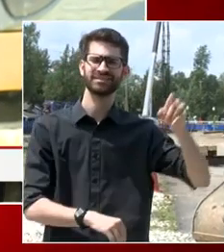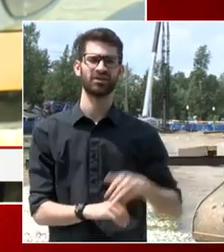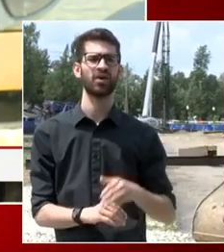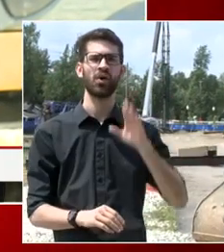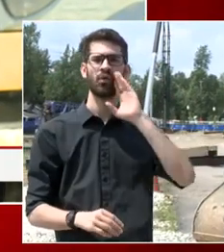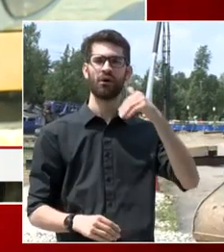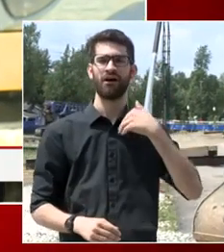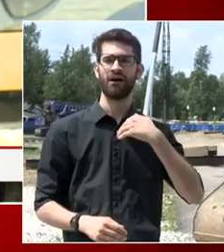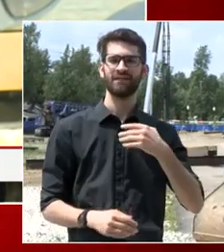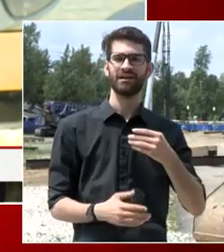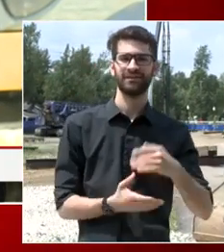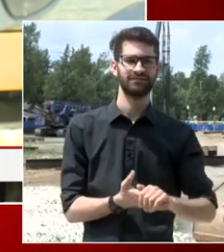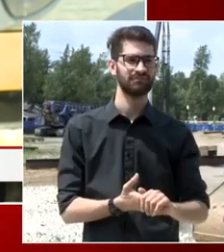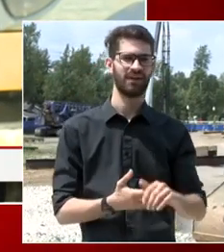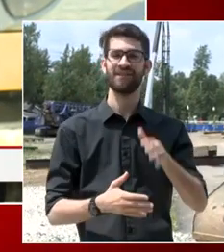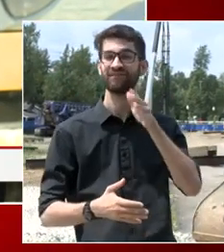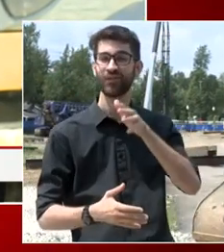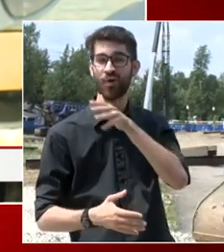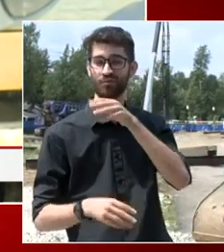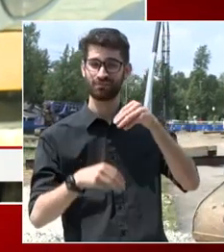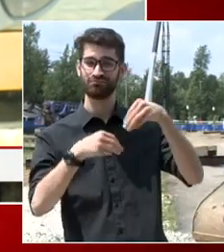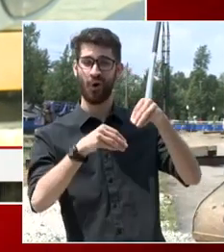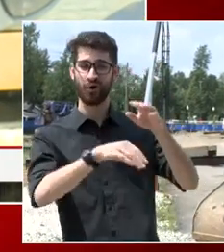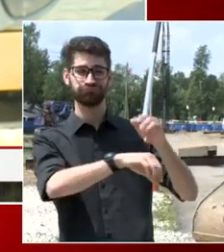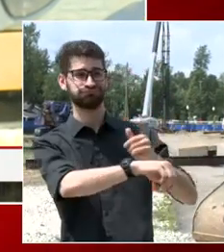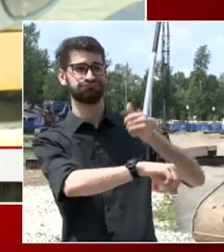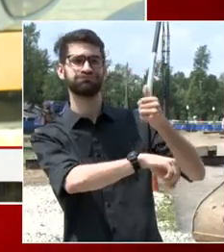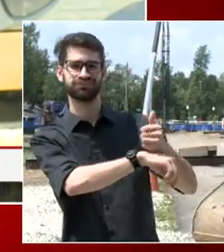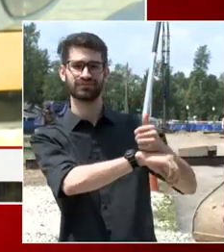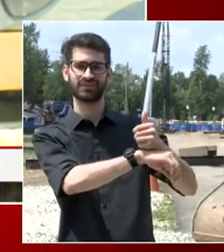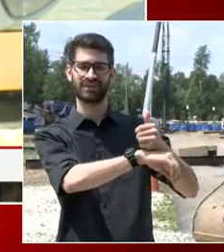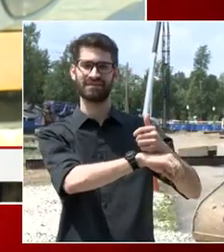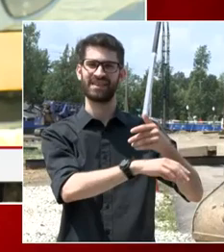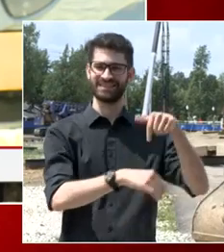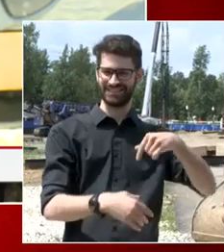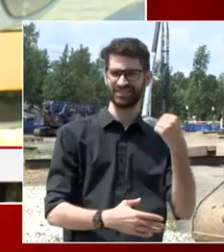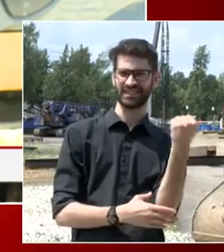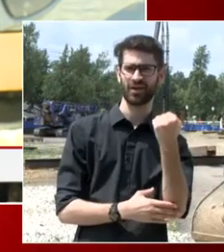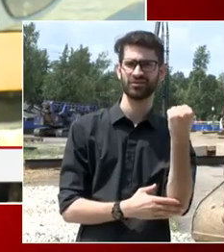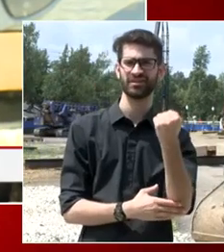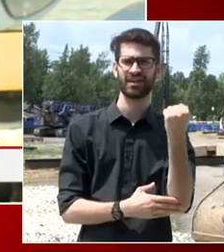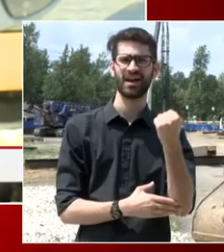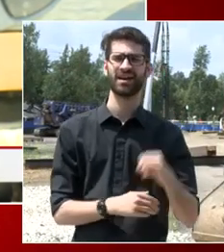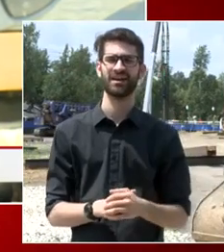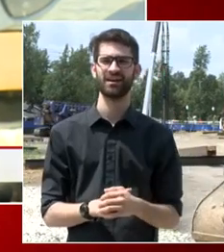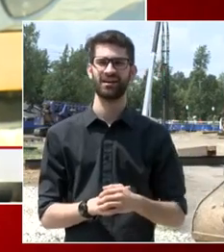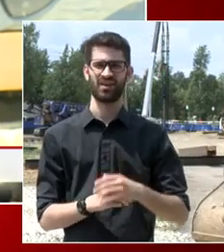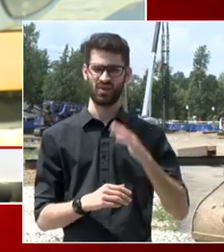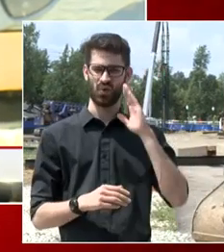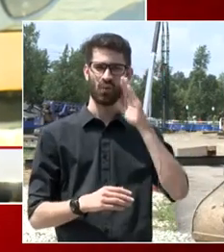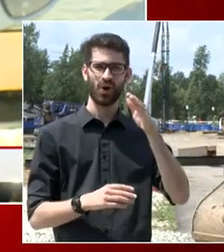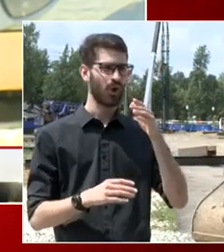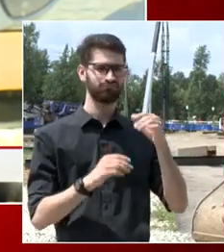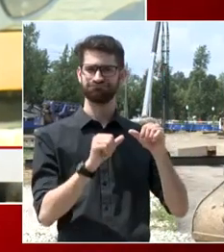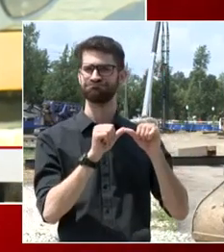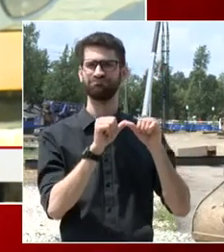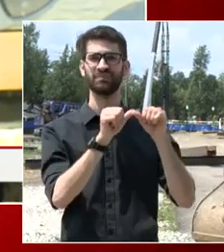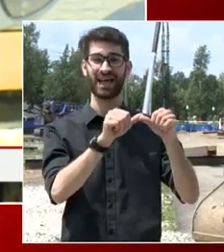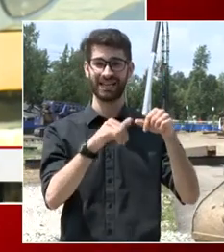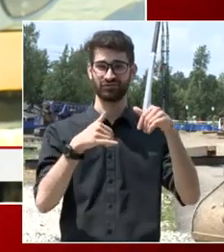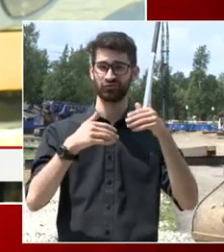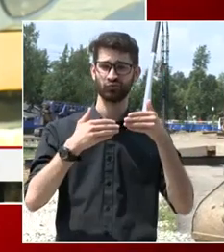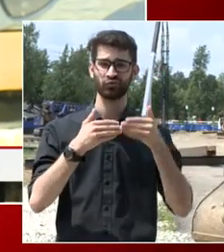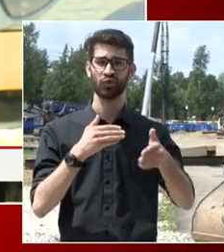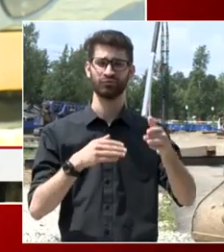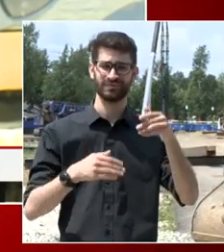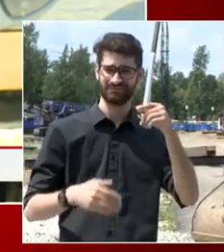have a farmer's market. We're going to have a farmer's market this Saturday that'll extend throughout the summer. So we want to see